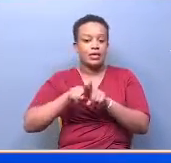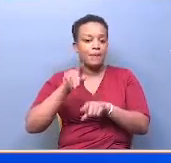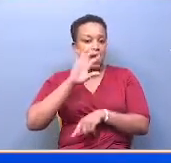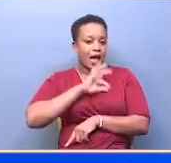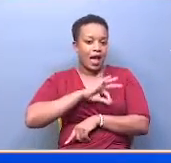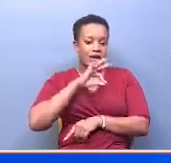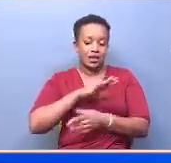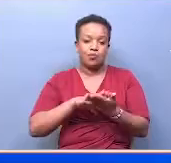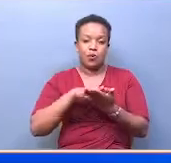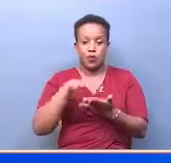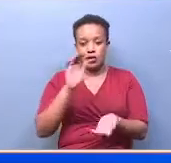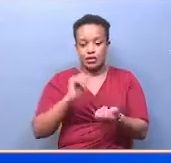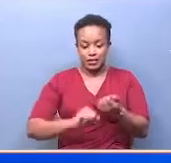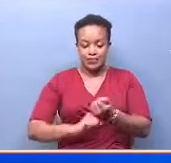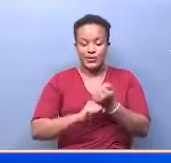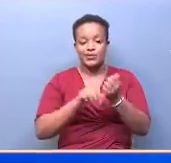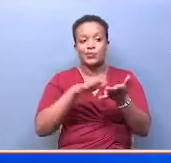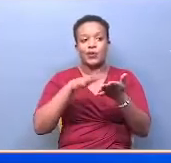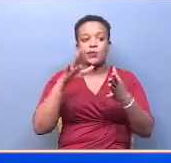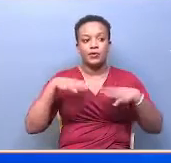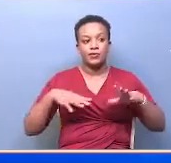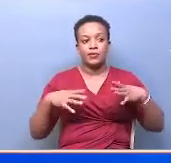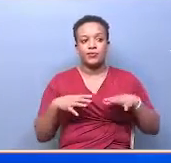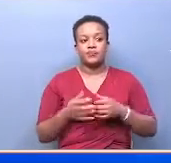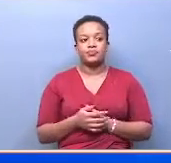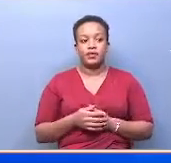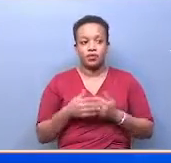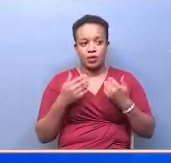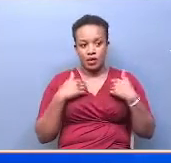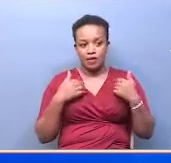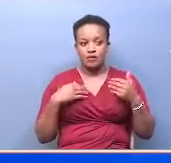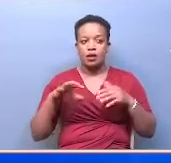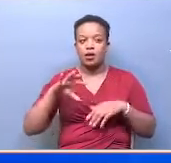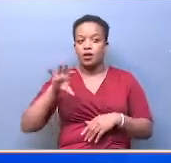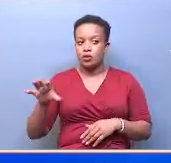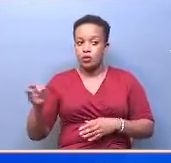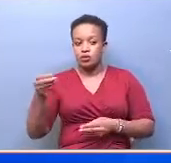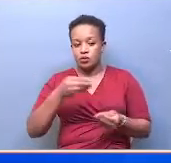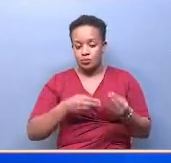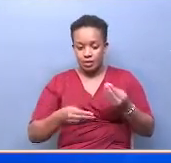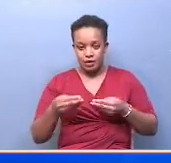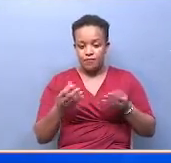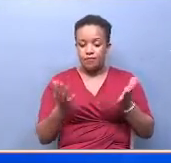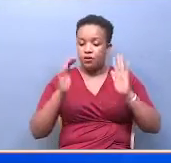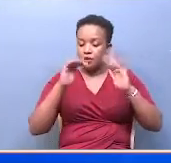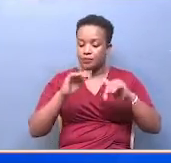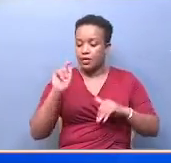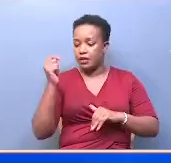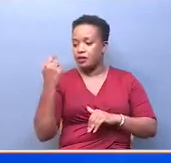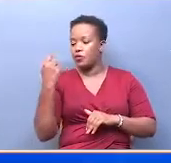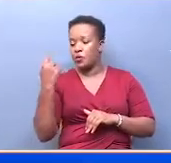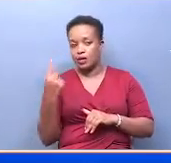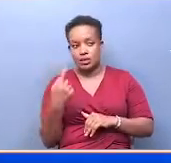supporting more livelihoods. Now, with the increase of county economic forums across the country, the Kenya Kwanza